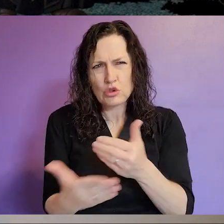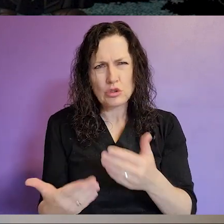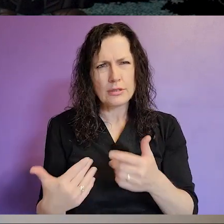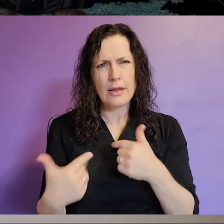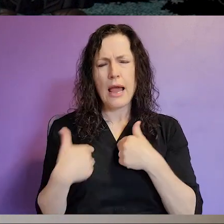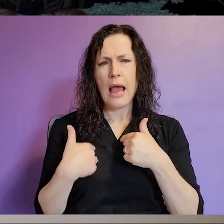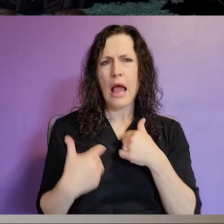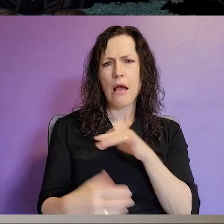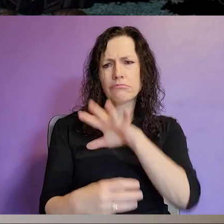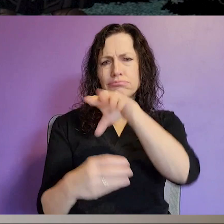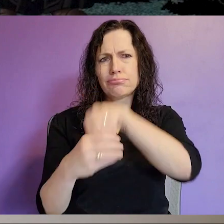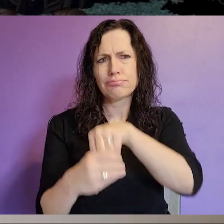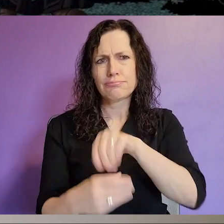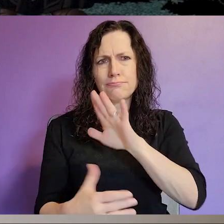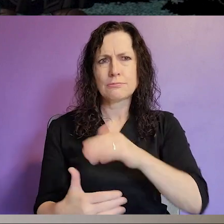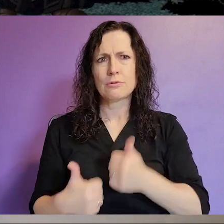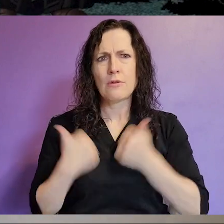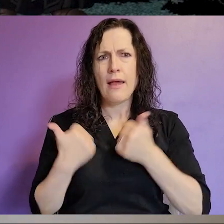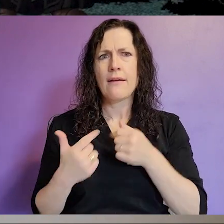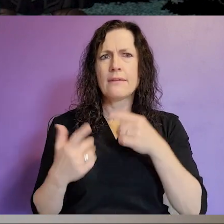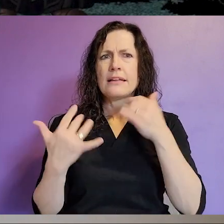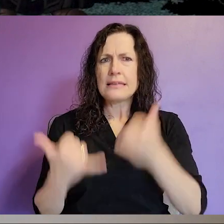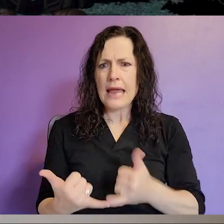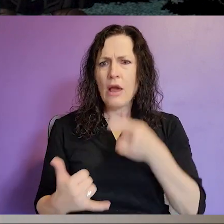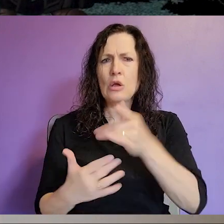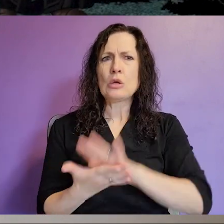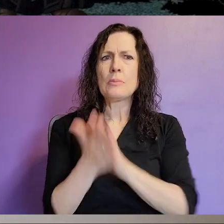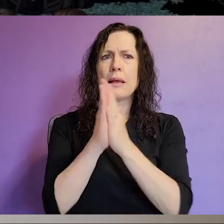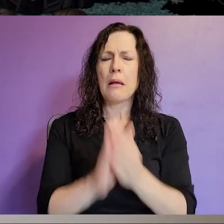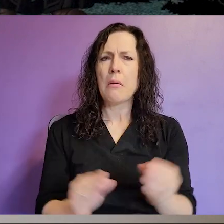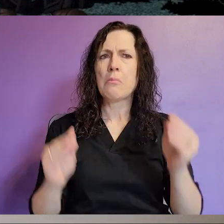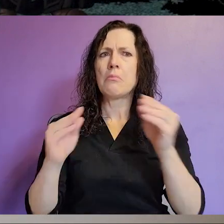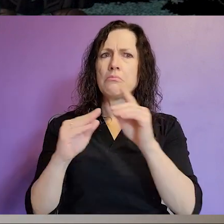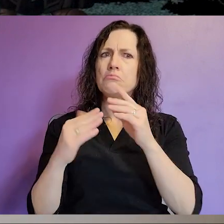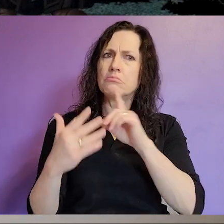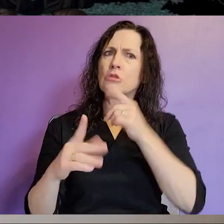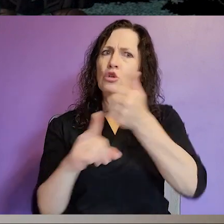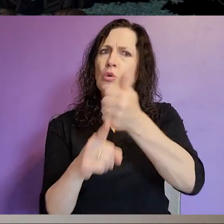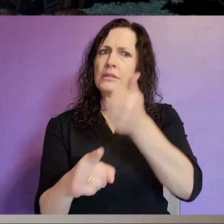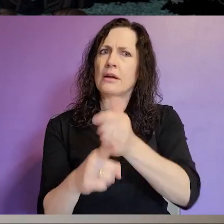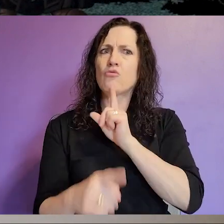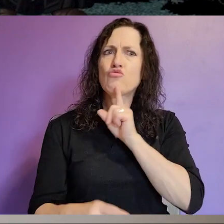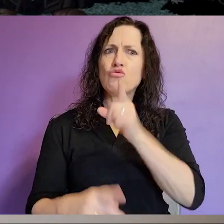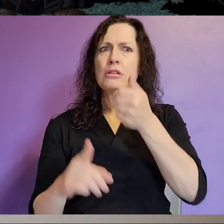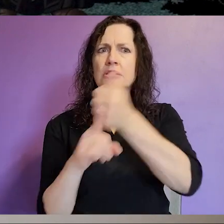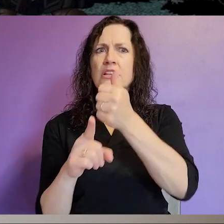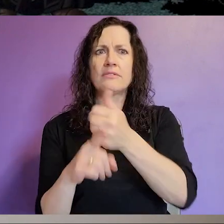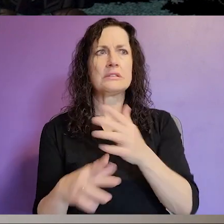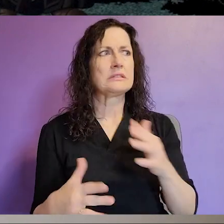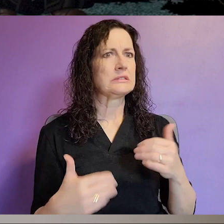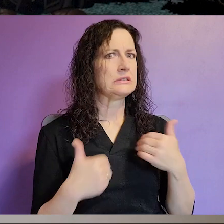me and at home with yourself. I have made you at home with yourself.